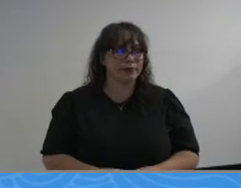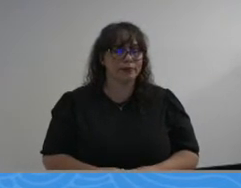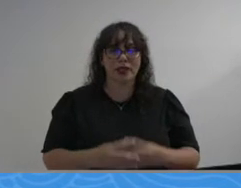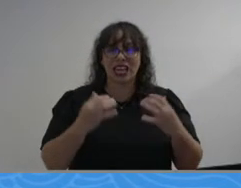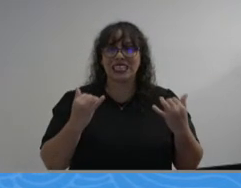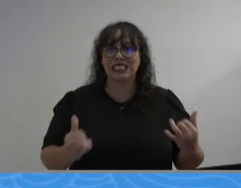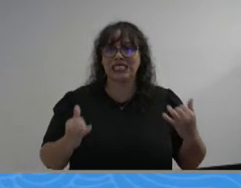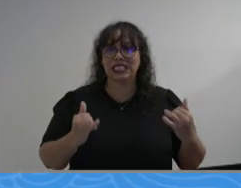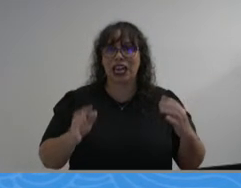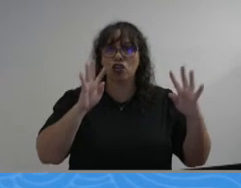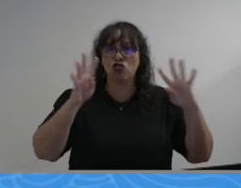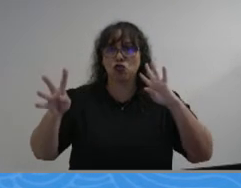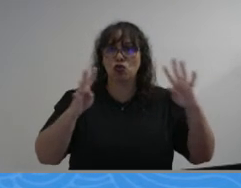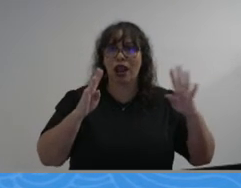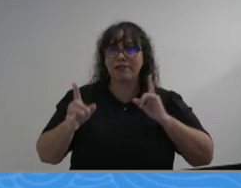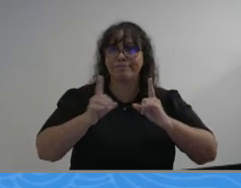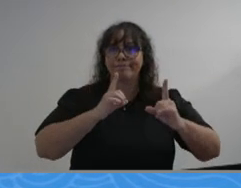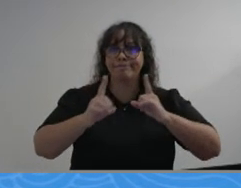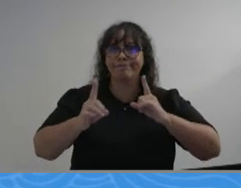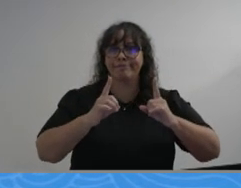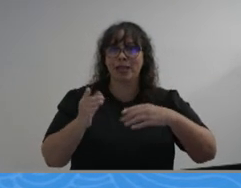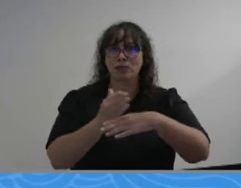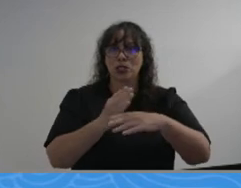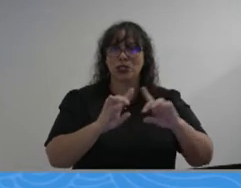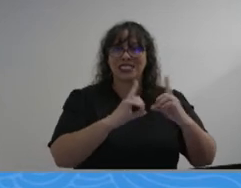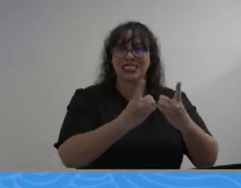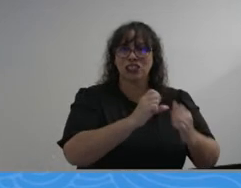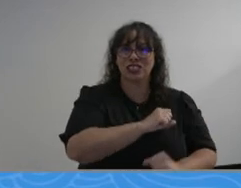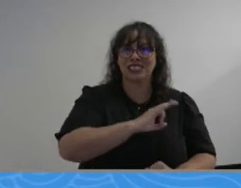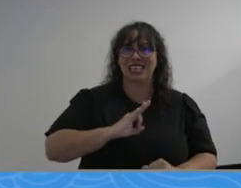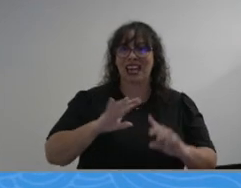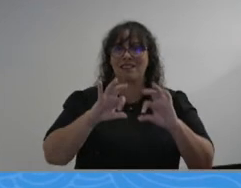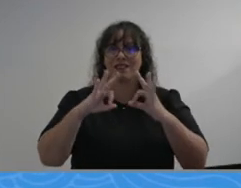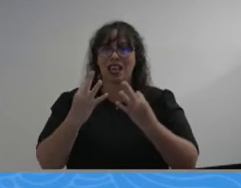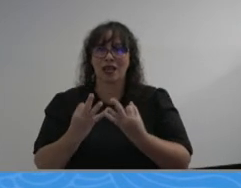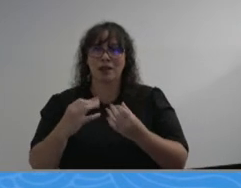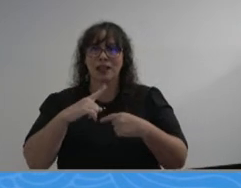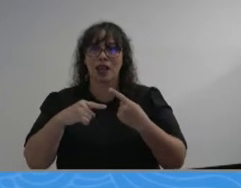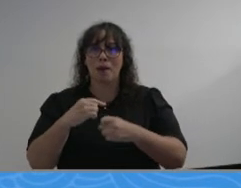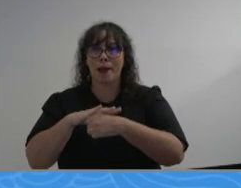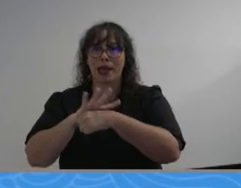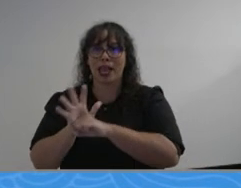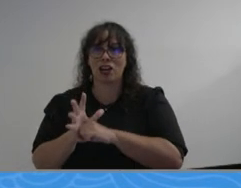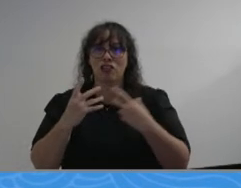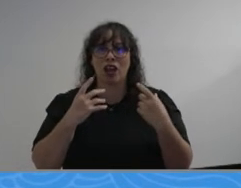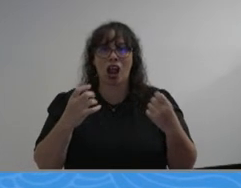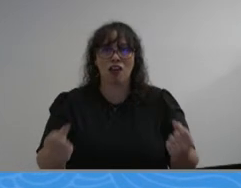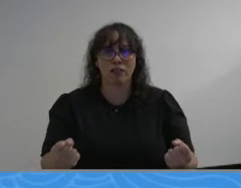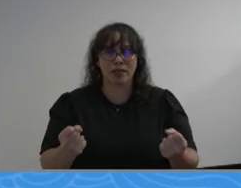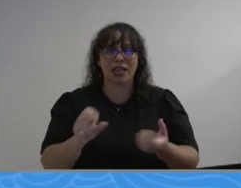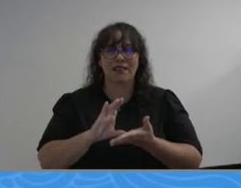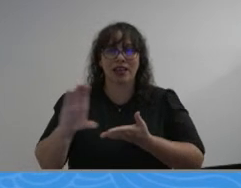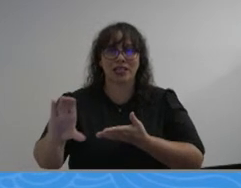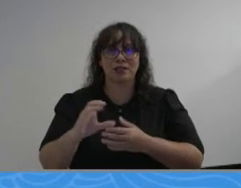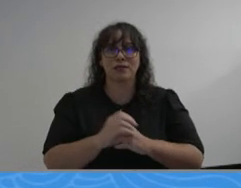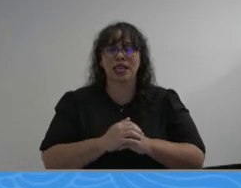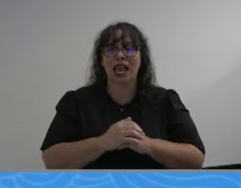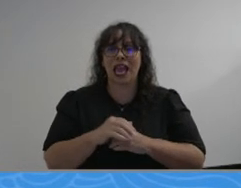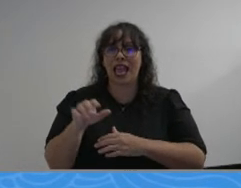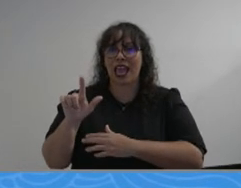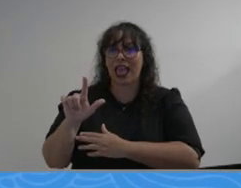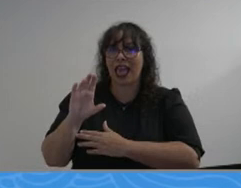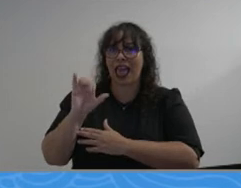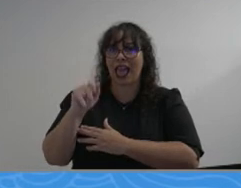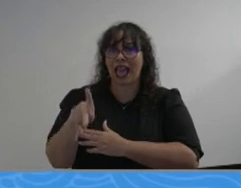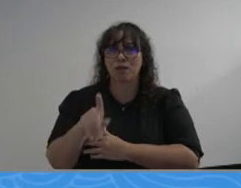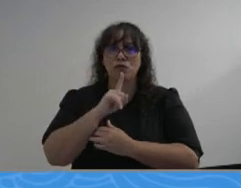So today we're going to create a dialogue between the district staff and families on pandemic recovery investments in the draft LCAP to ensure